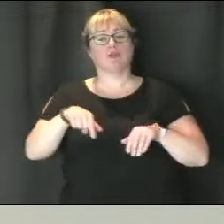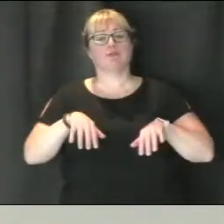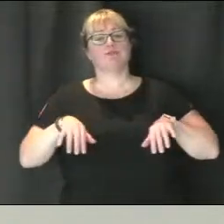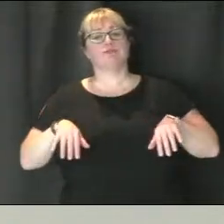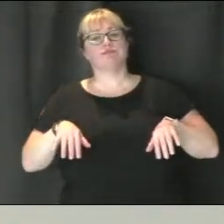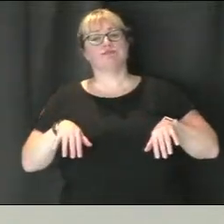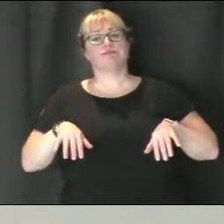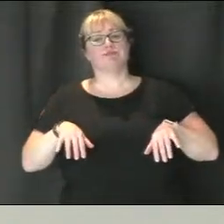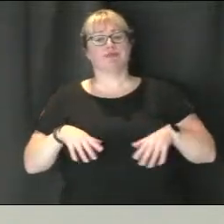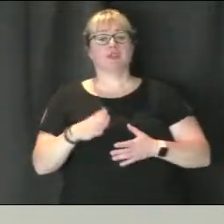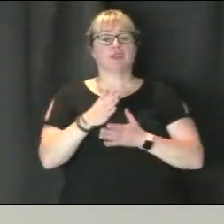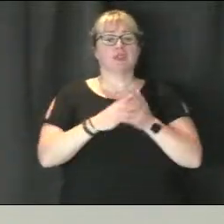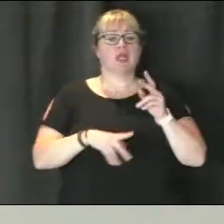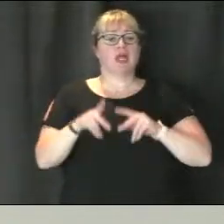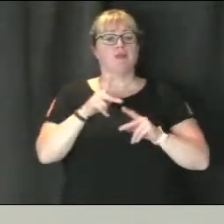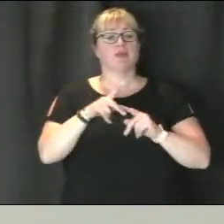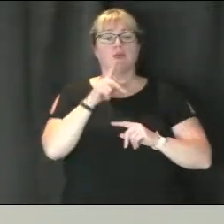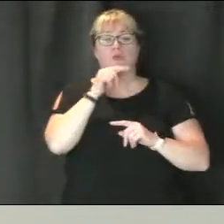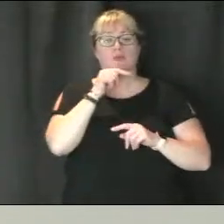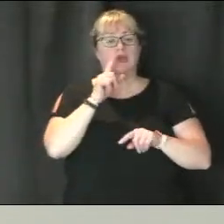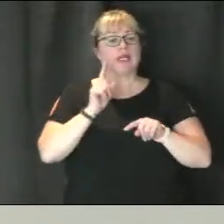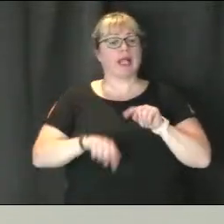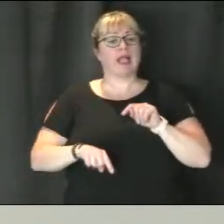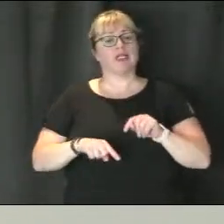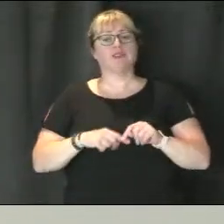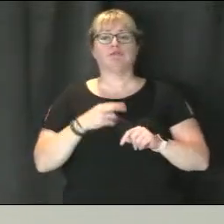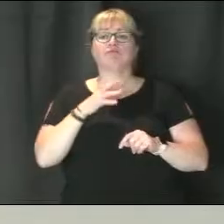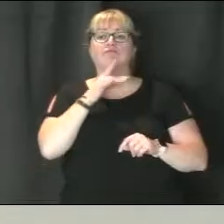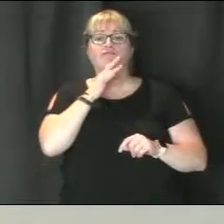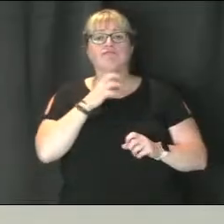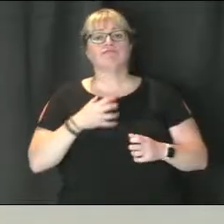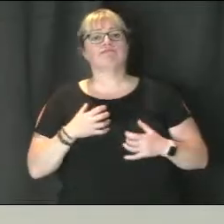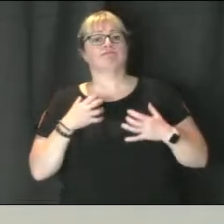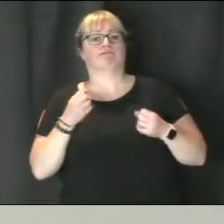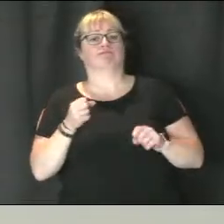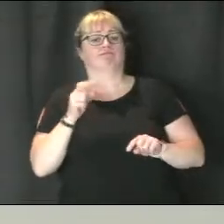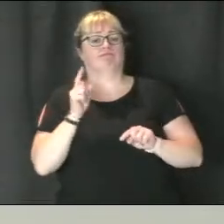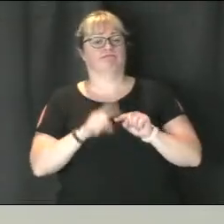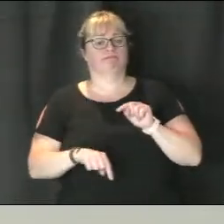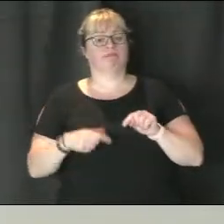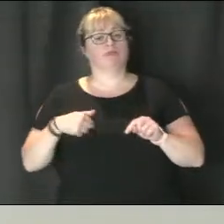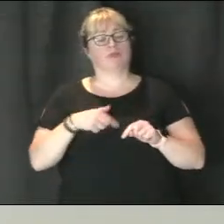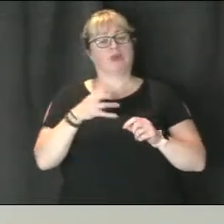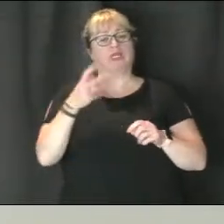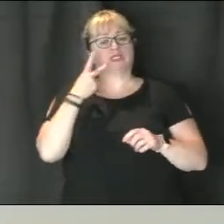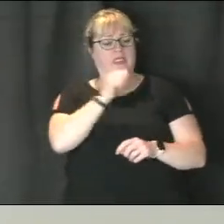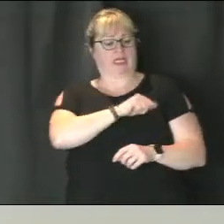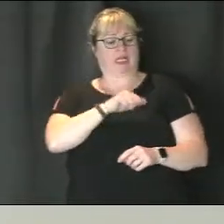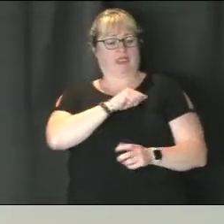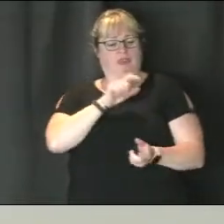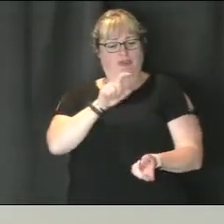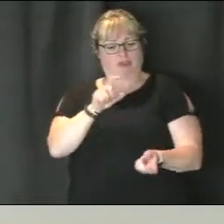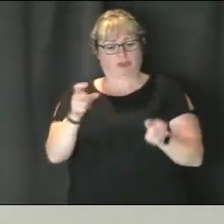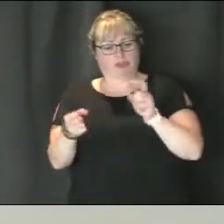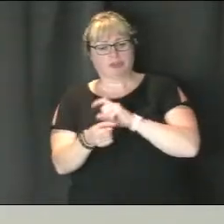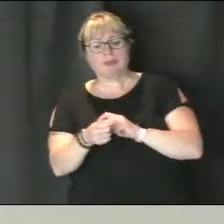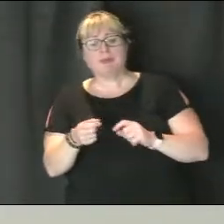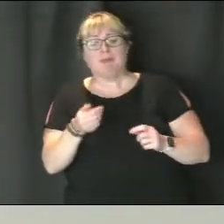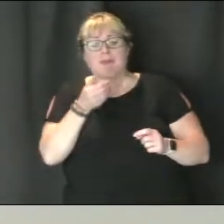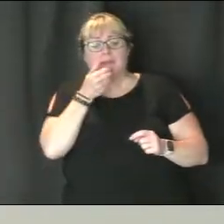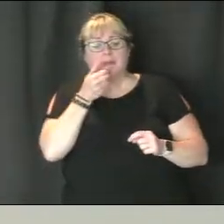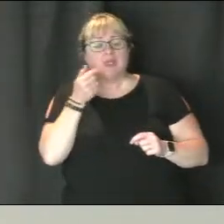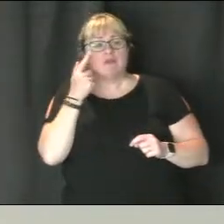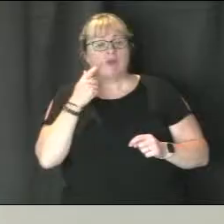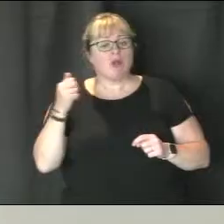for other elderly people who can't speak for themselves, to change the attitudes from what is best for